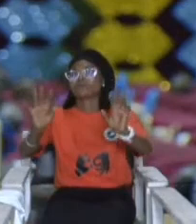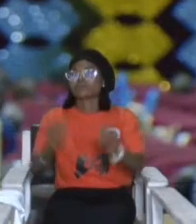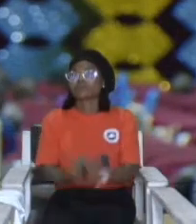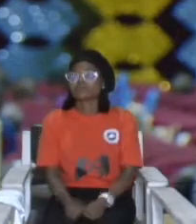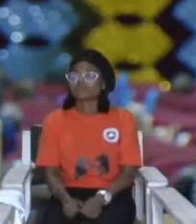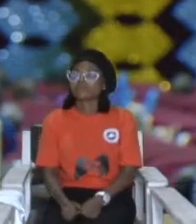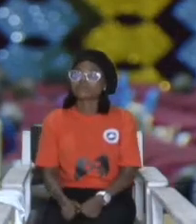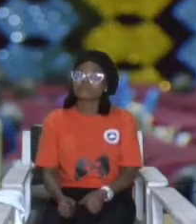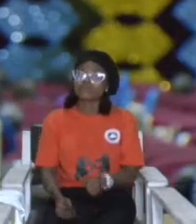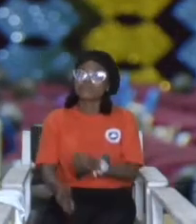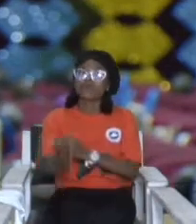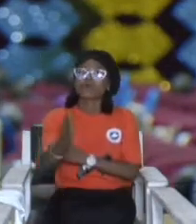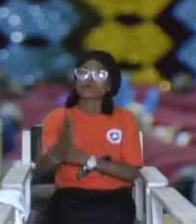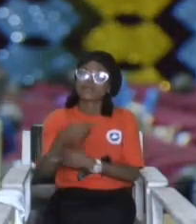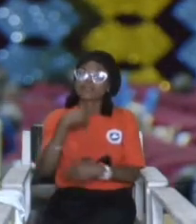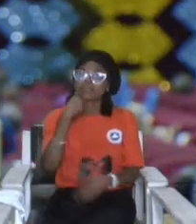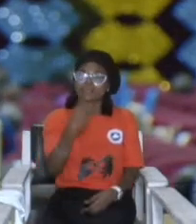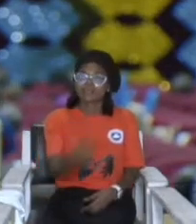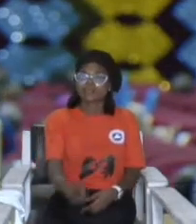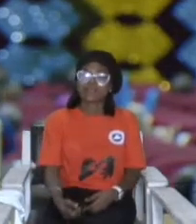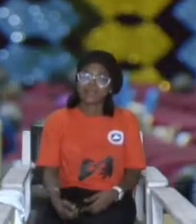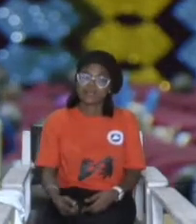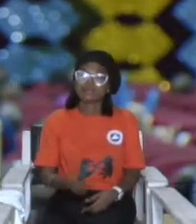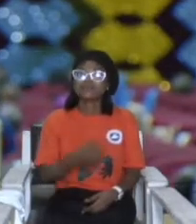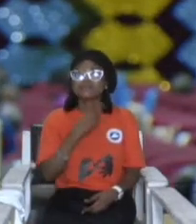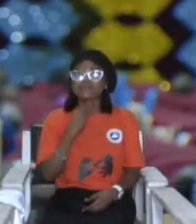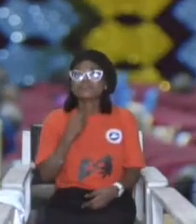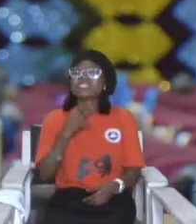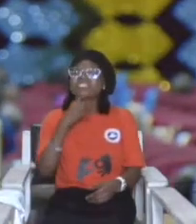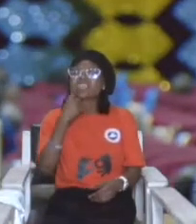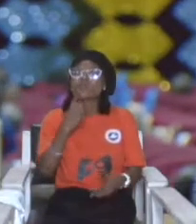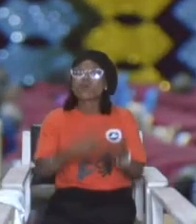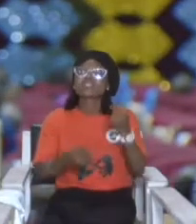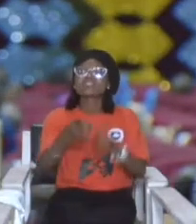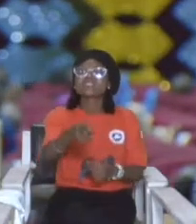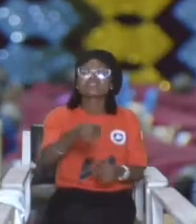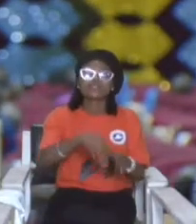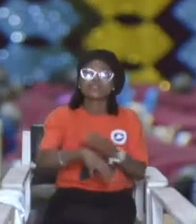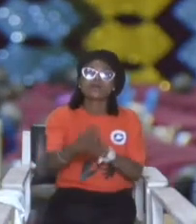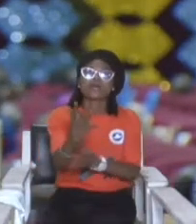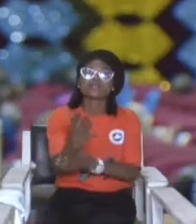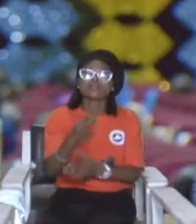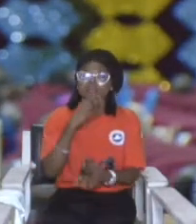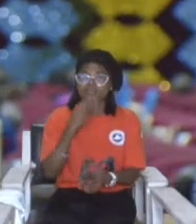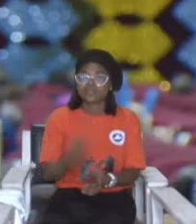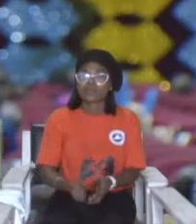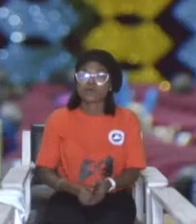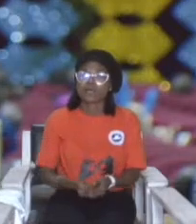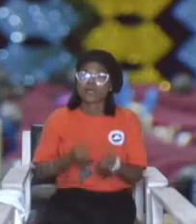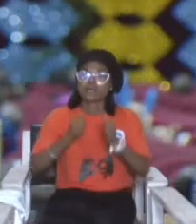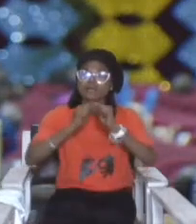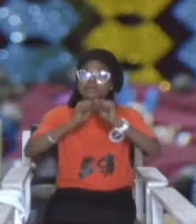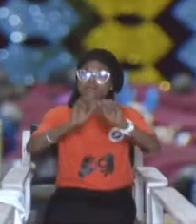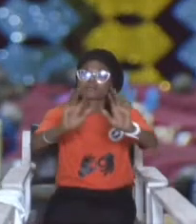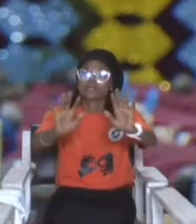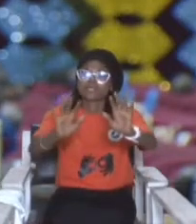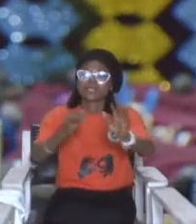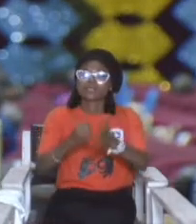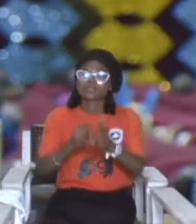So God said to Moses, what is it in your hand? He said, the rod. He says, submit that authority before me.